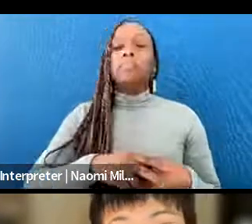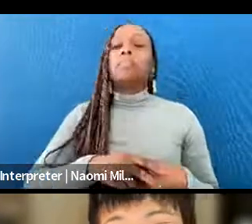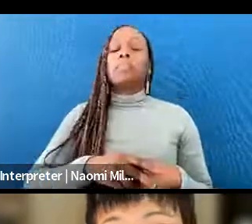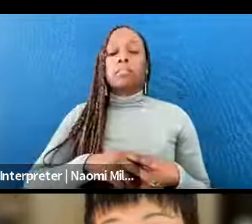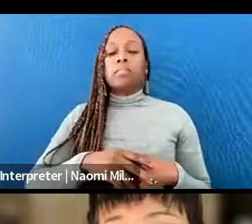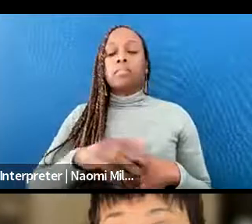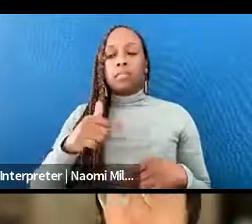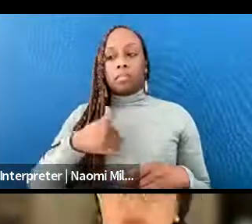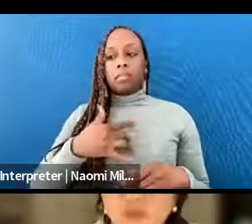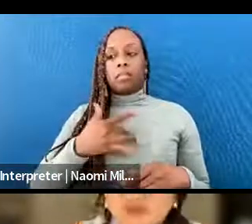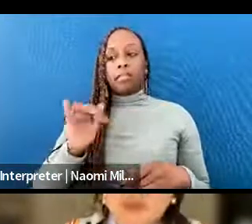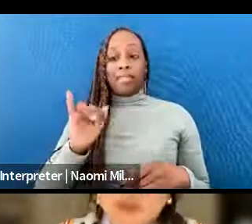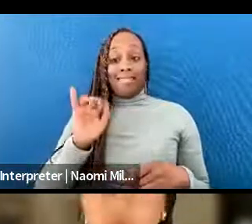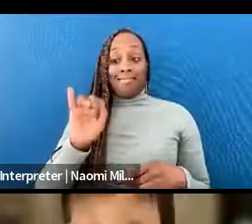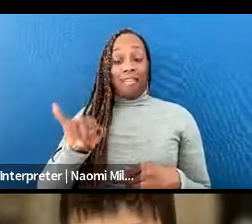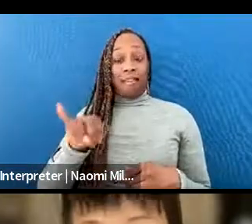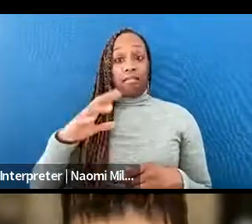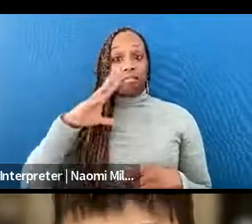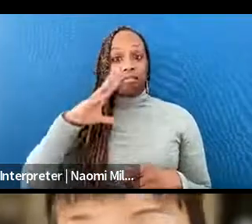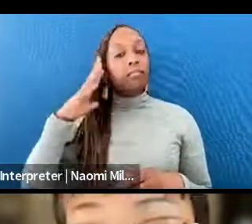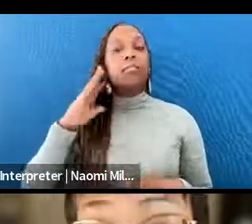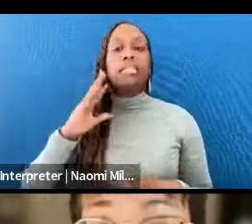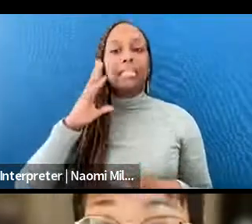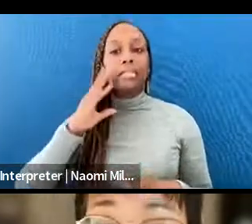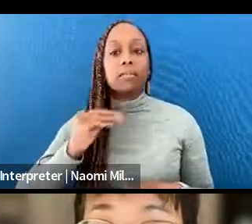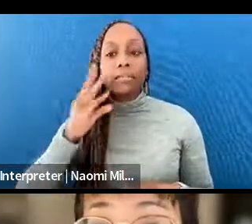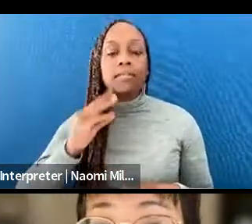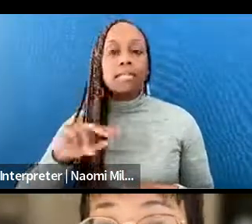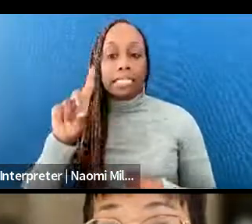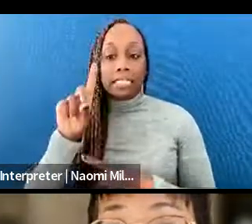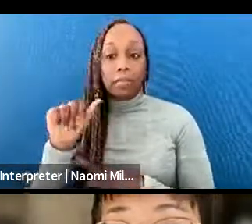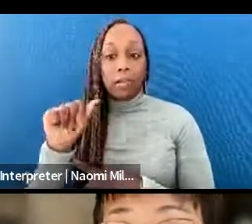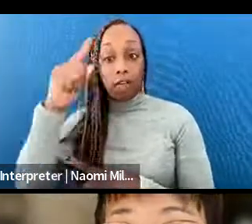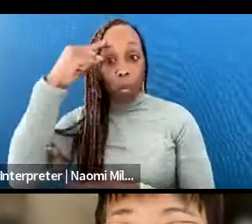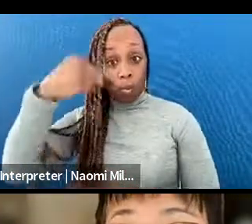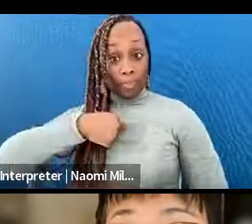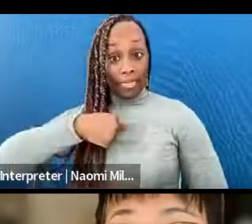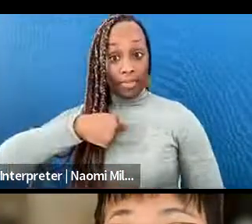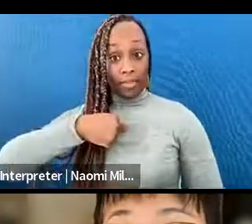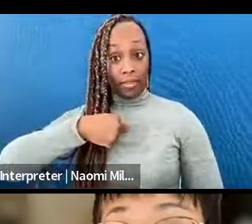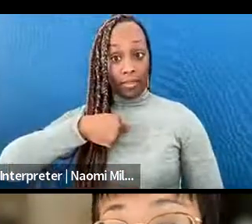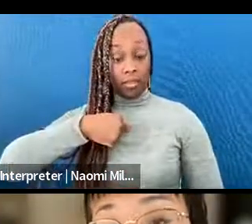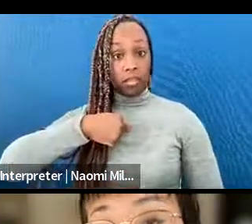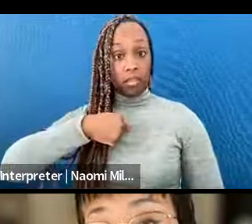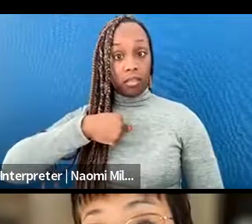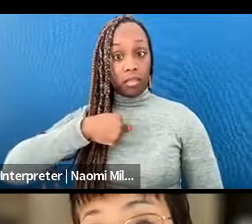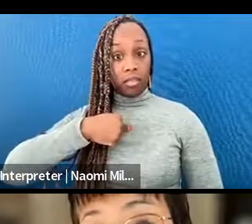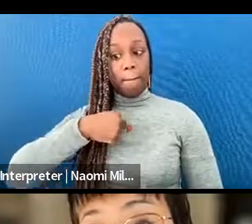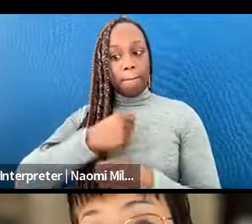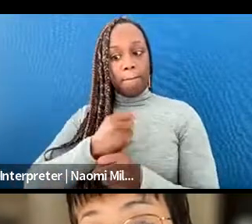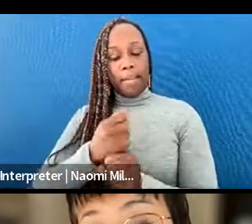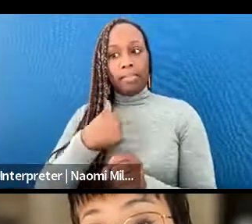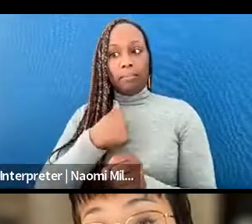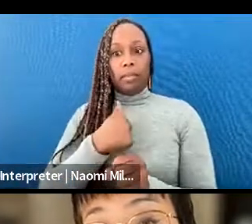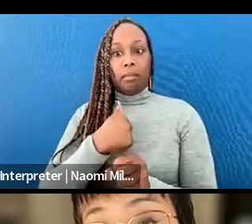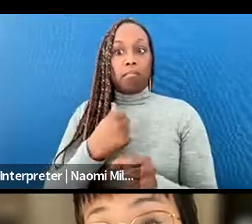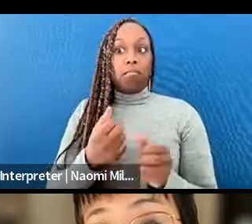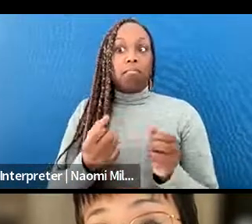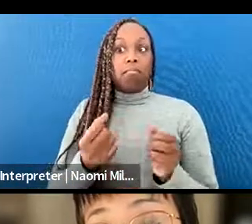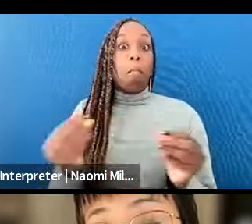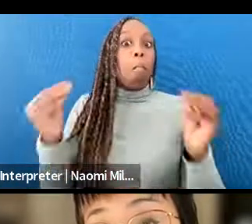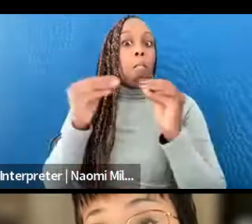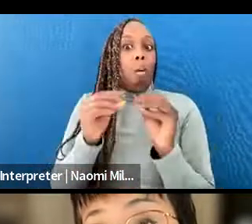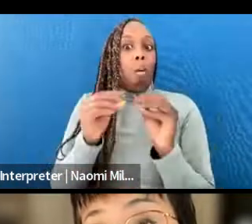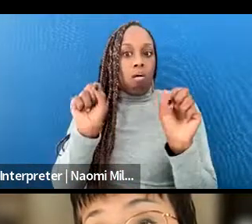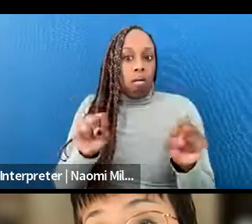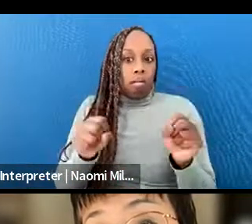that experiencing disability for me makes me more likely, perhaps, to